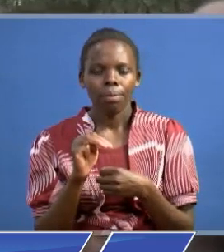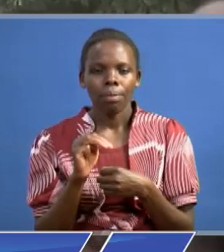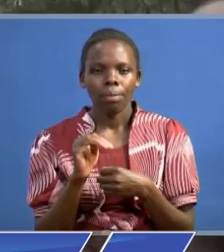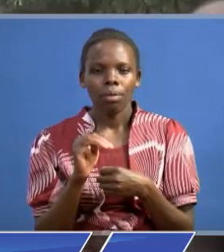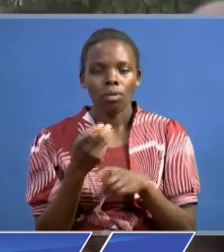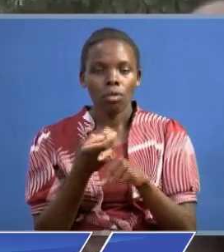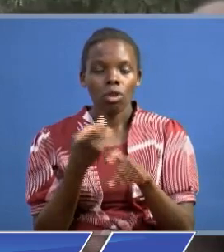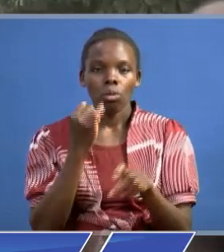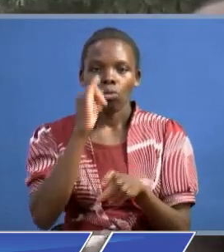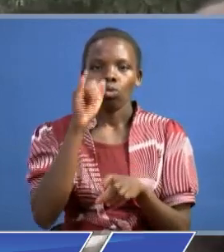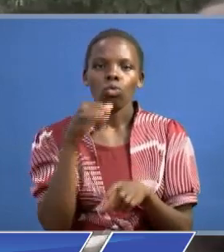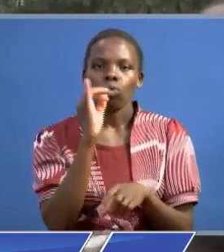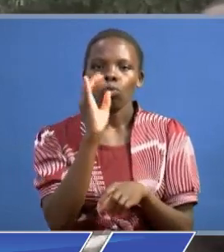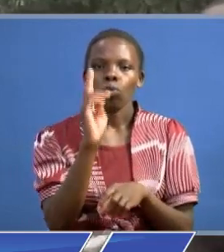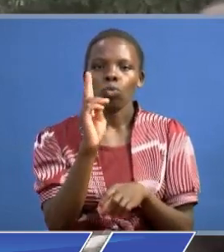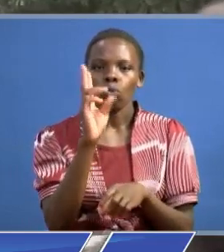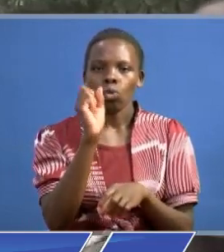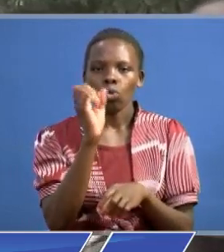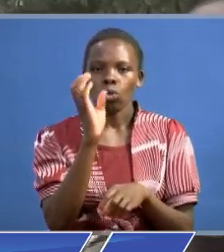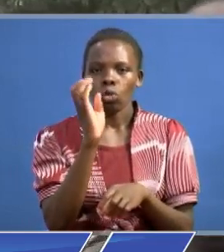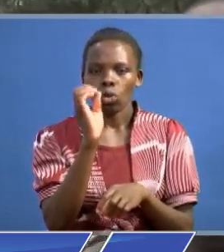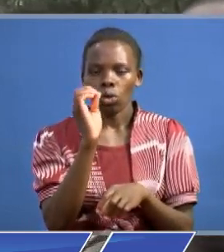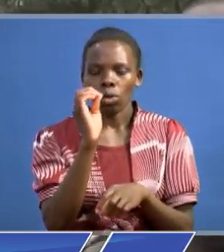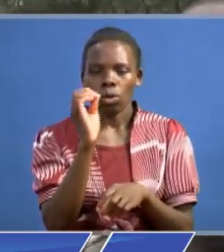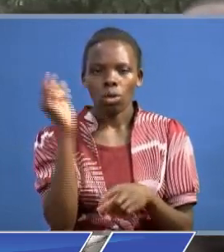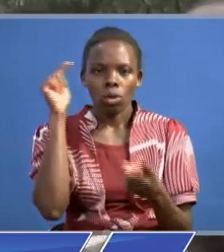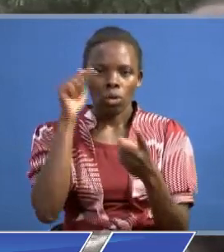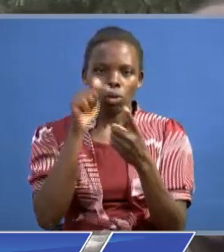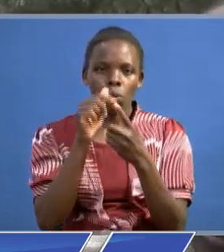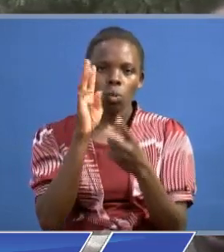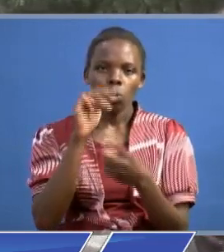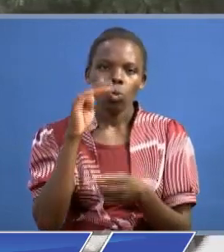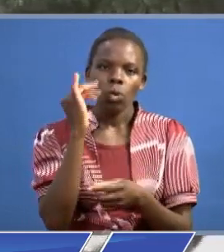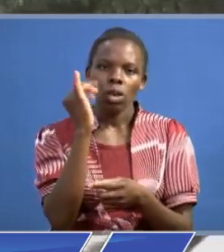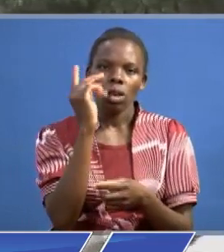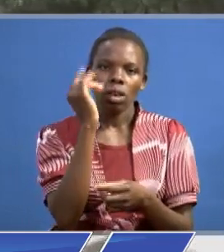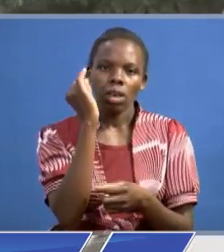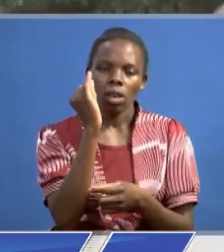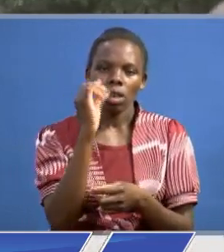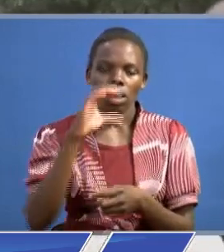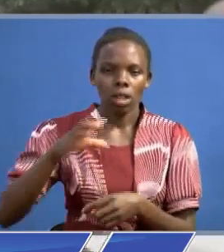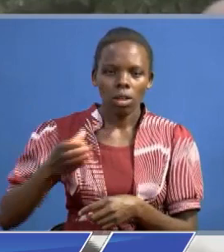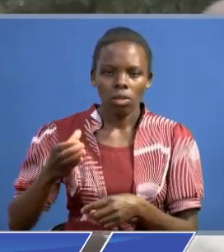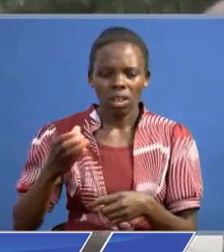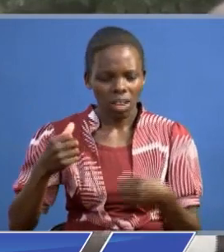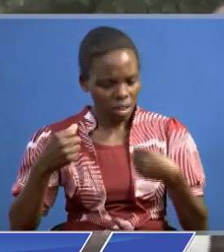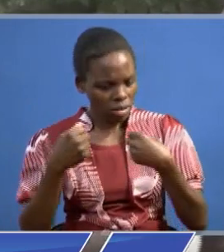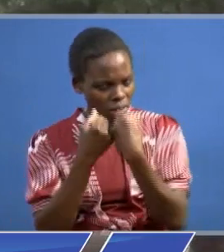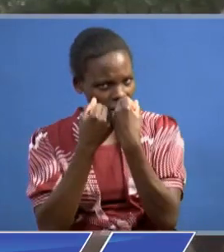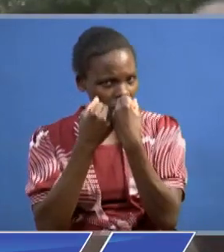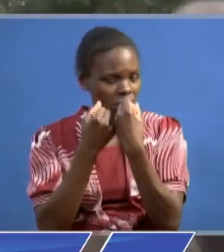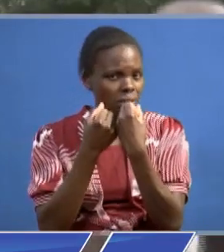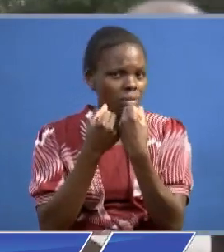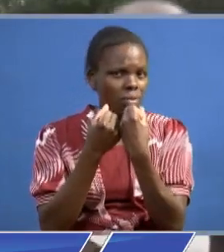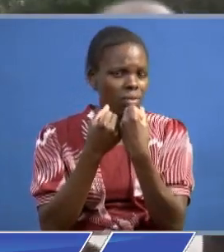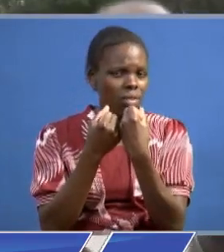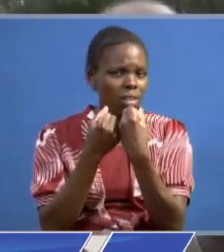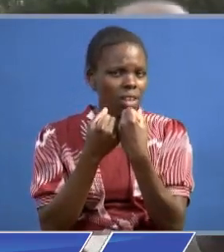Chuso, heading to Mwingi Town, where it collided and it